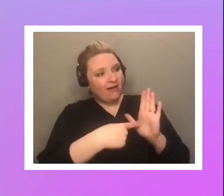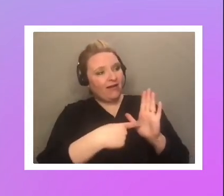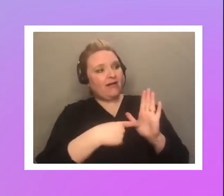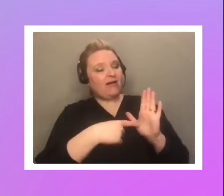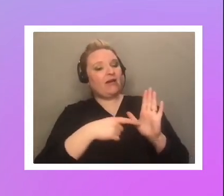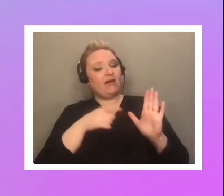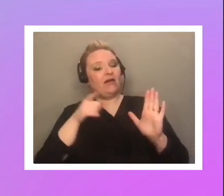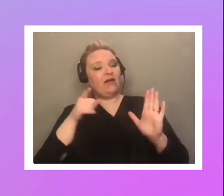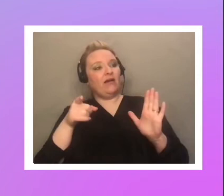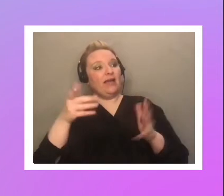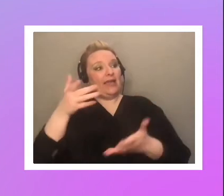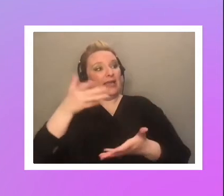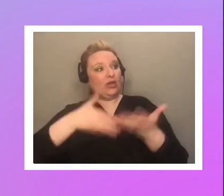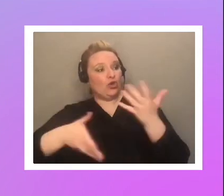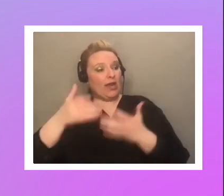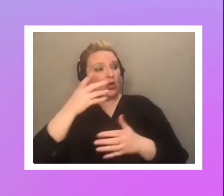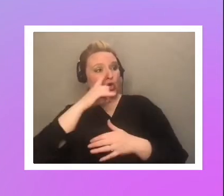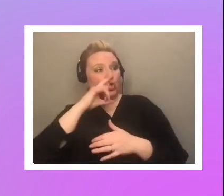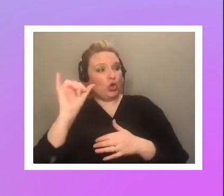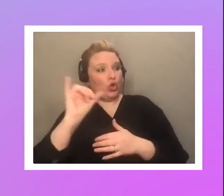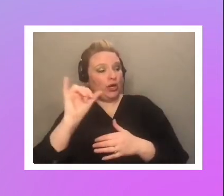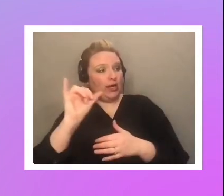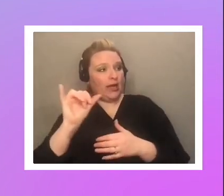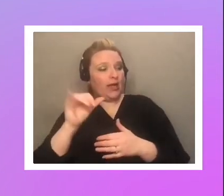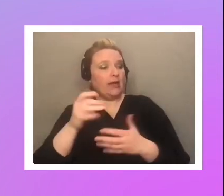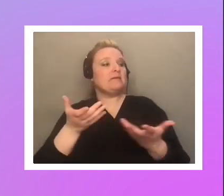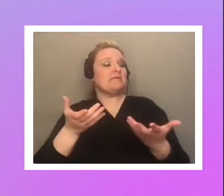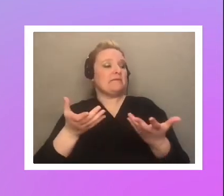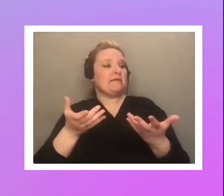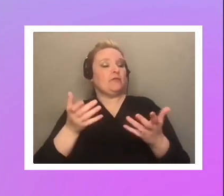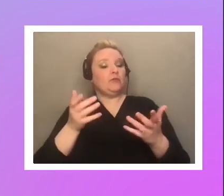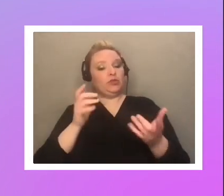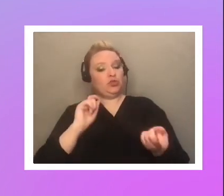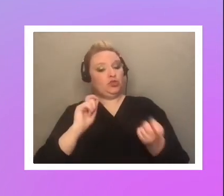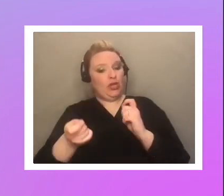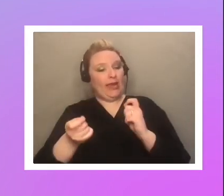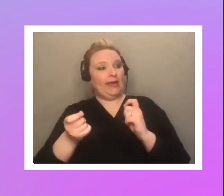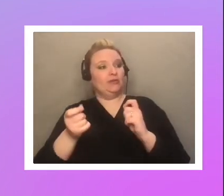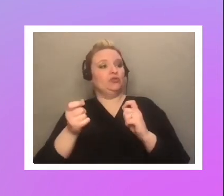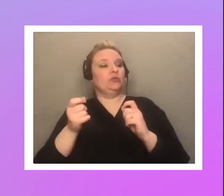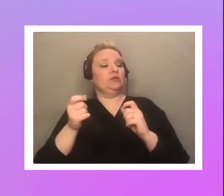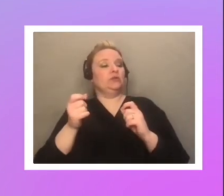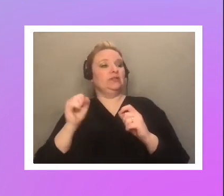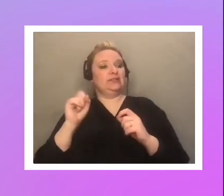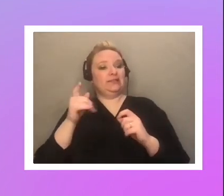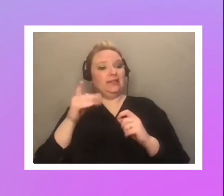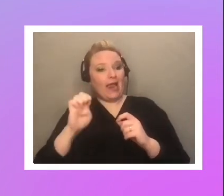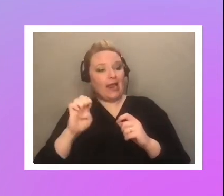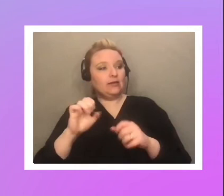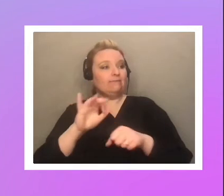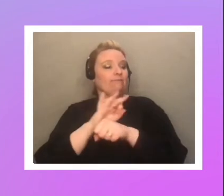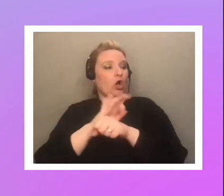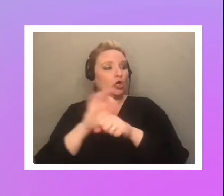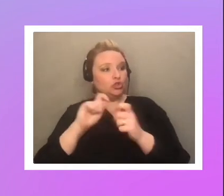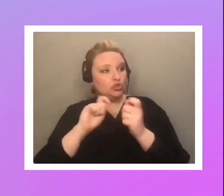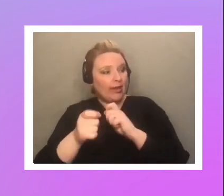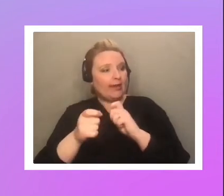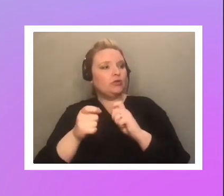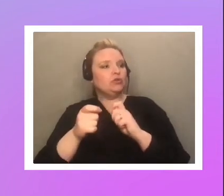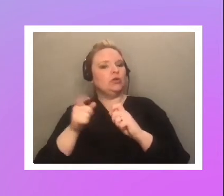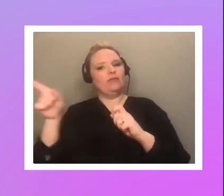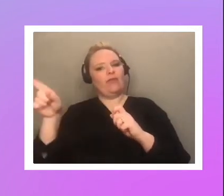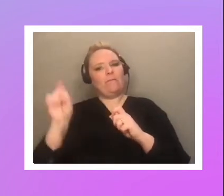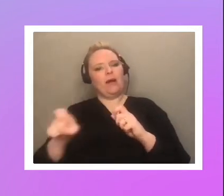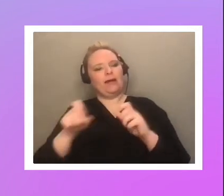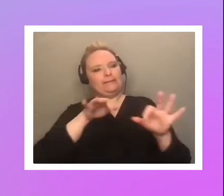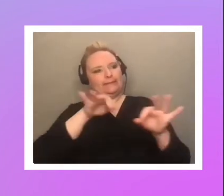the interactions, any changes in state, the functionality, they need to be